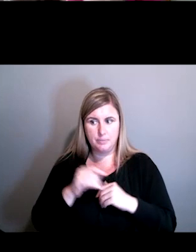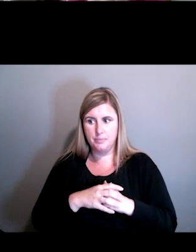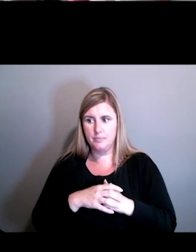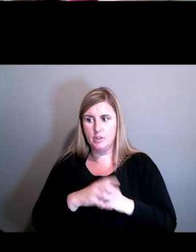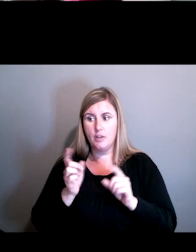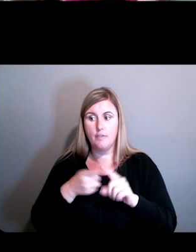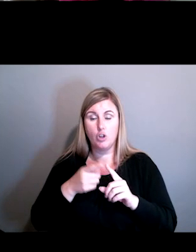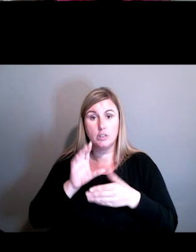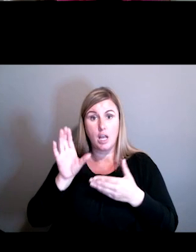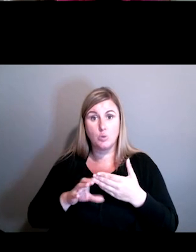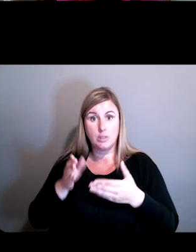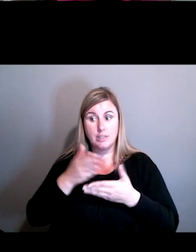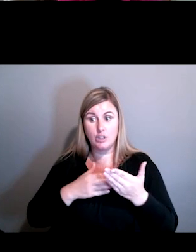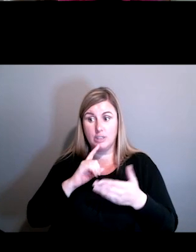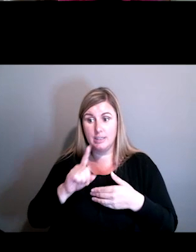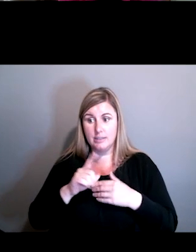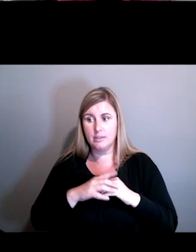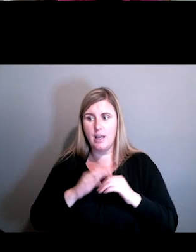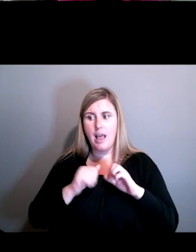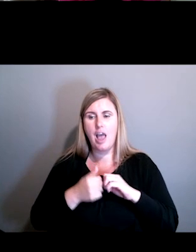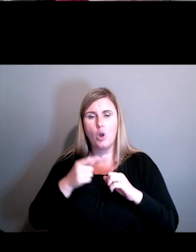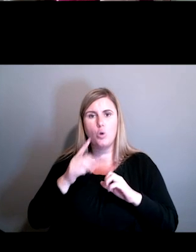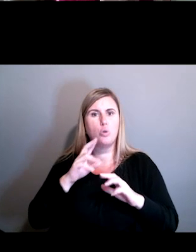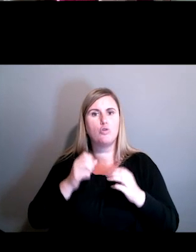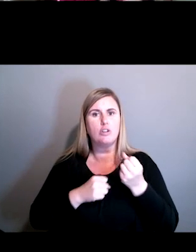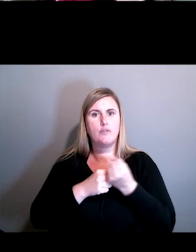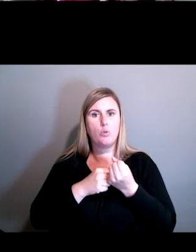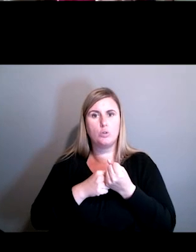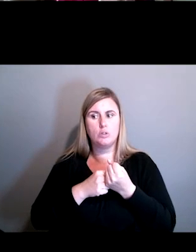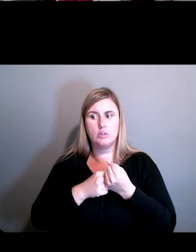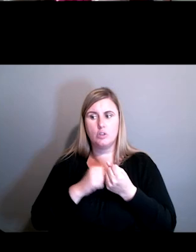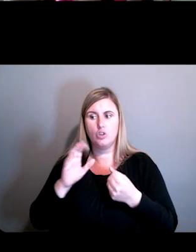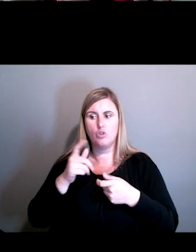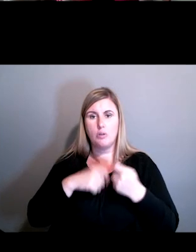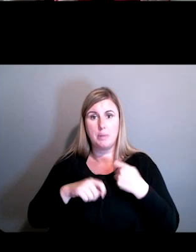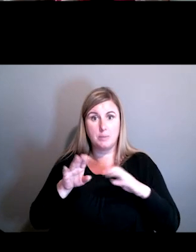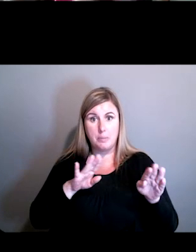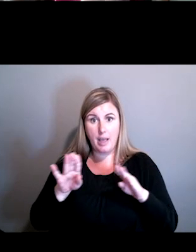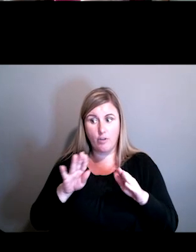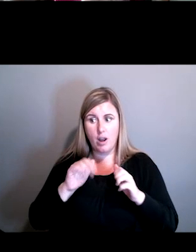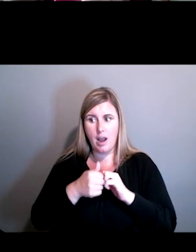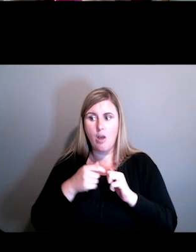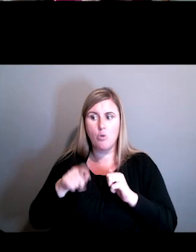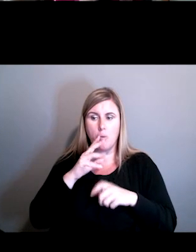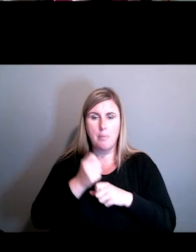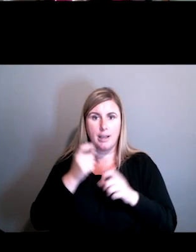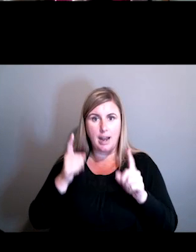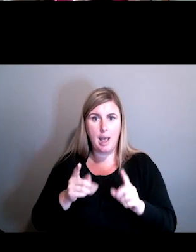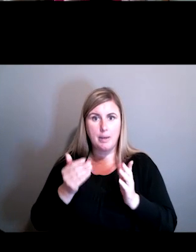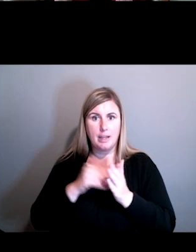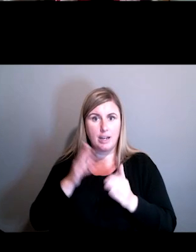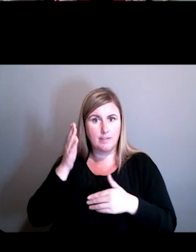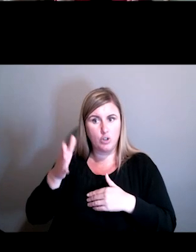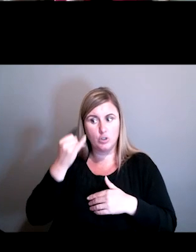how you're going to reinforce your replacement behavior and how are you going to make it happen again in the future. So if your replacement behavior is that student